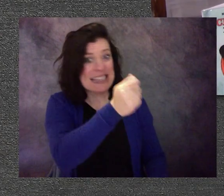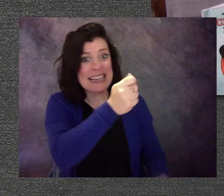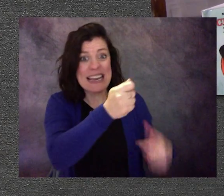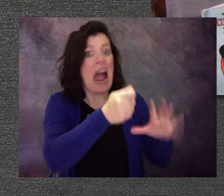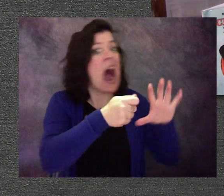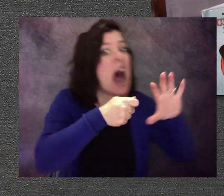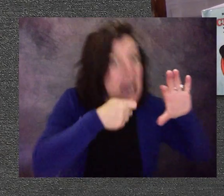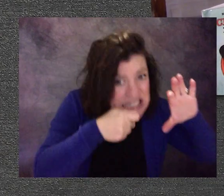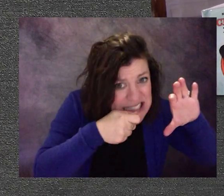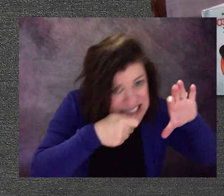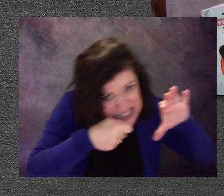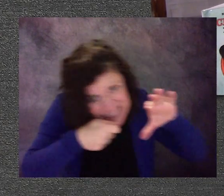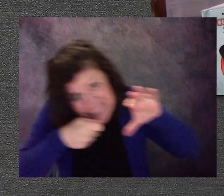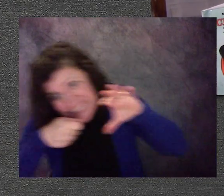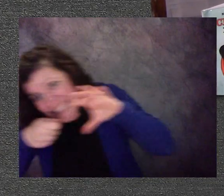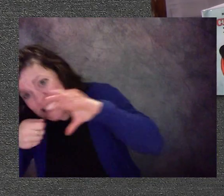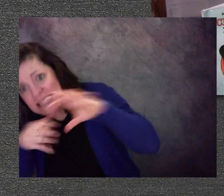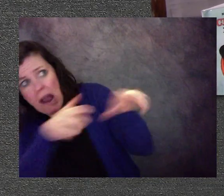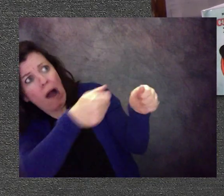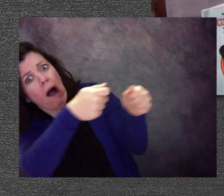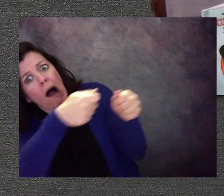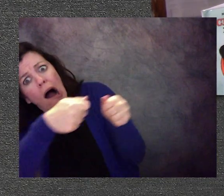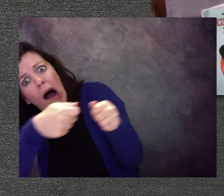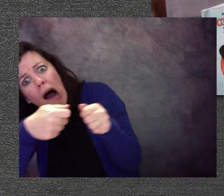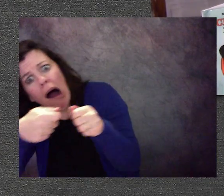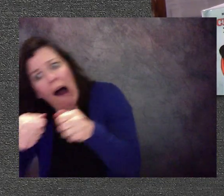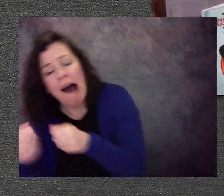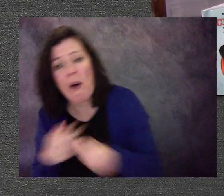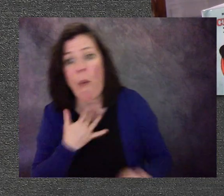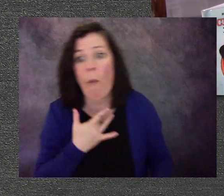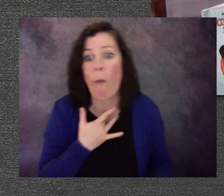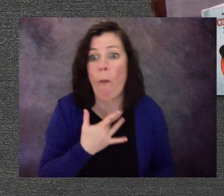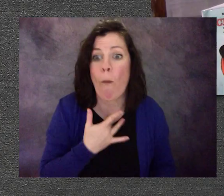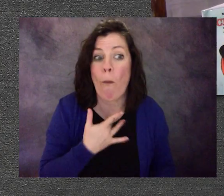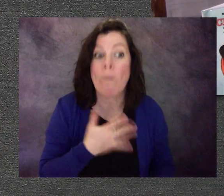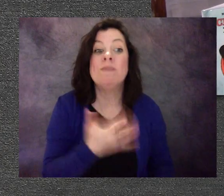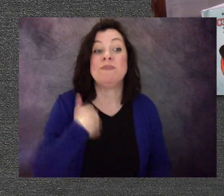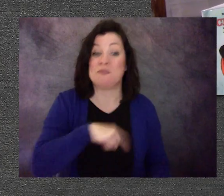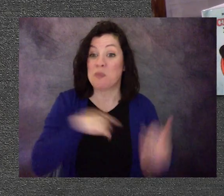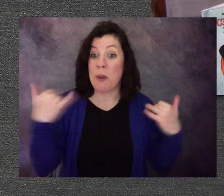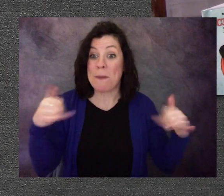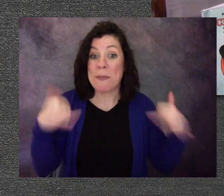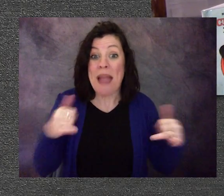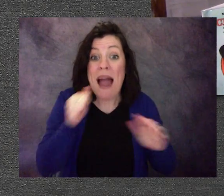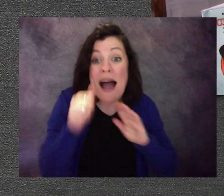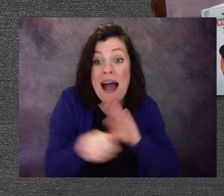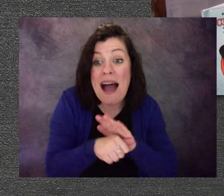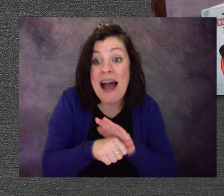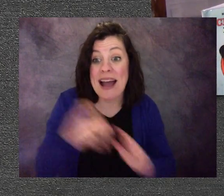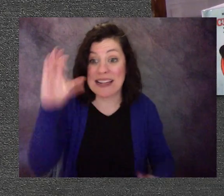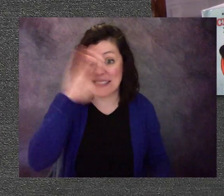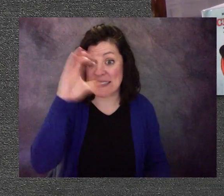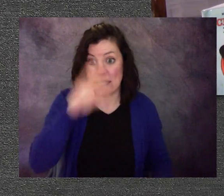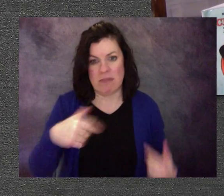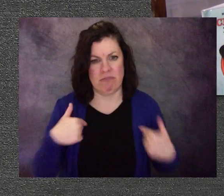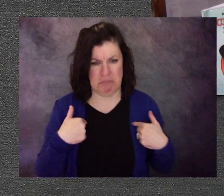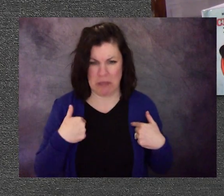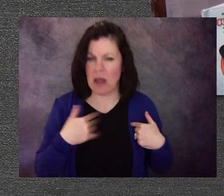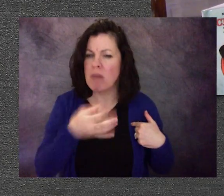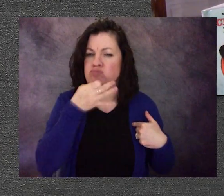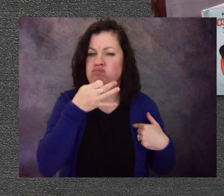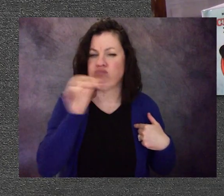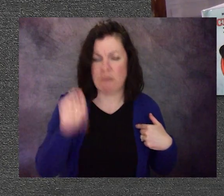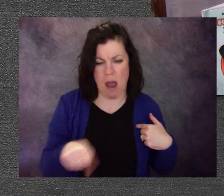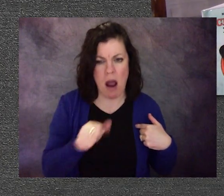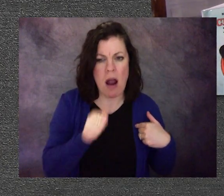Clifford, he's making a mistake. Oops, we play hide and seek. I'm good at hide and seek. I can find Clifford